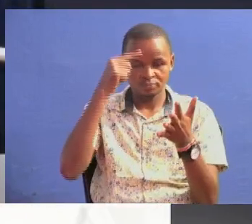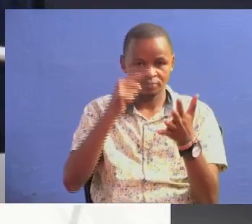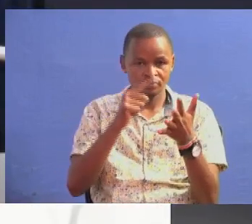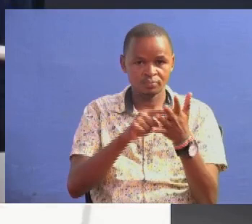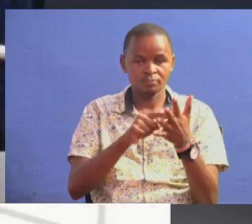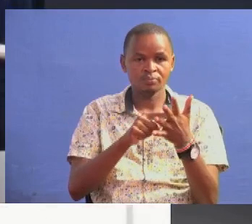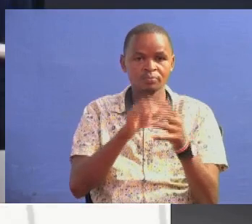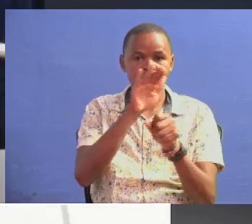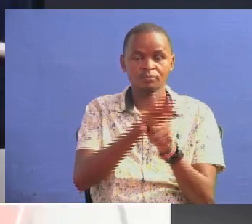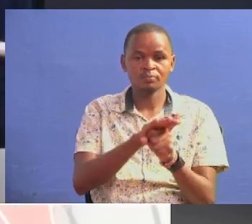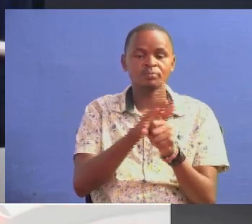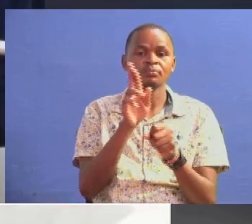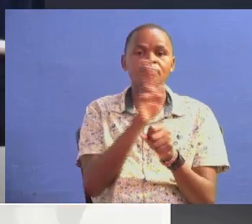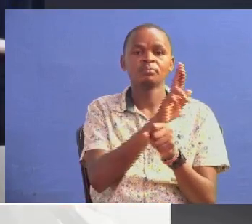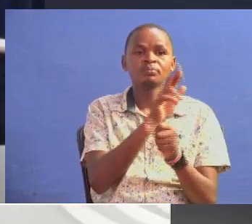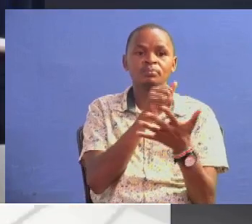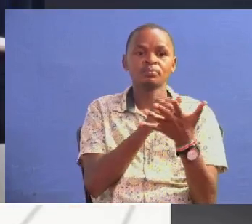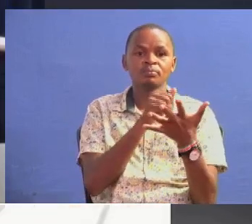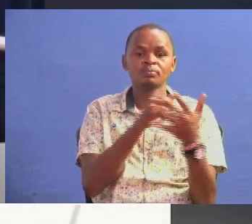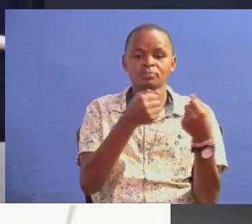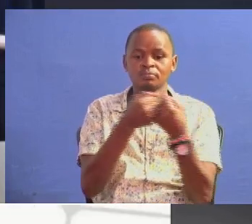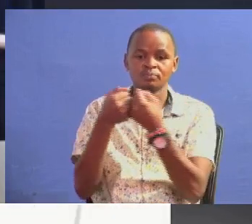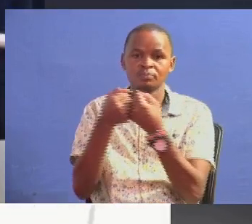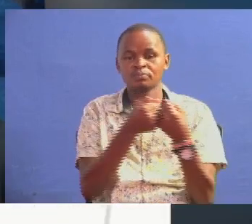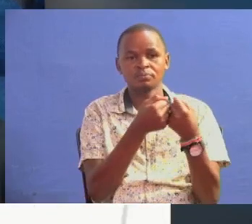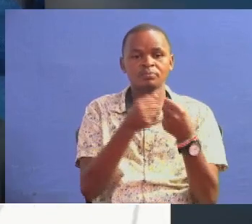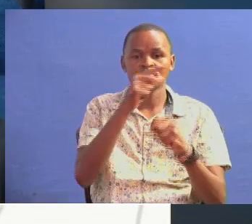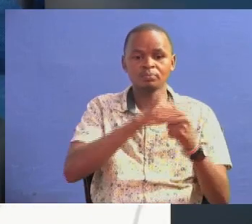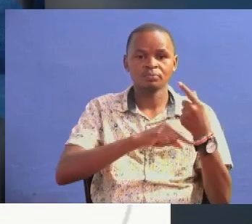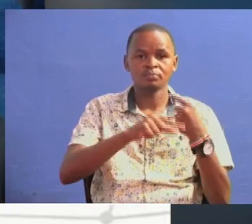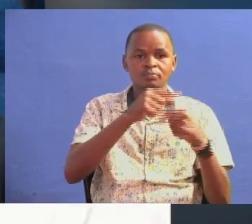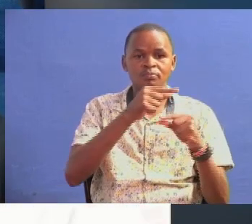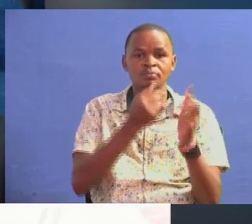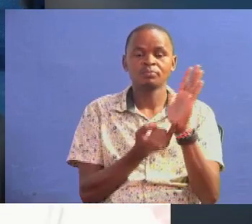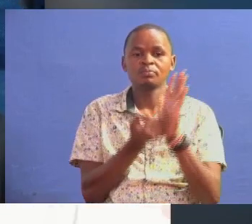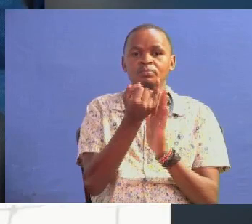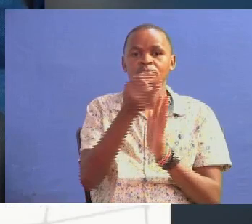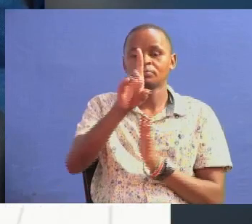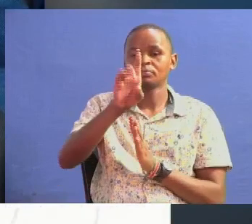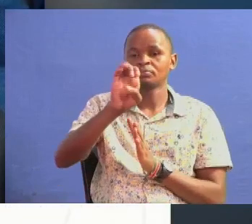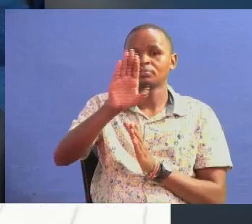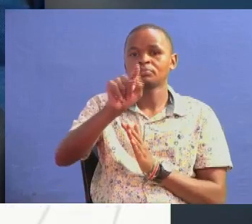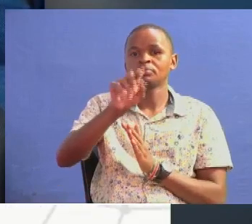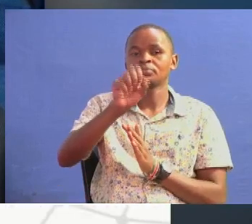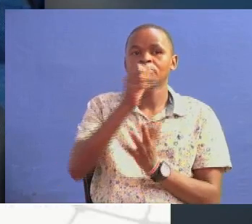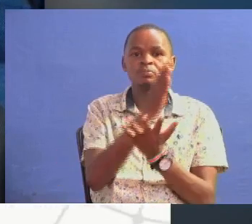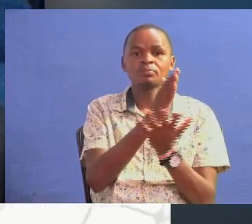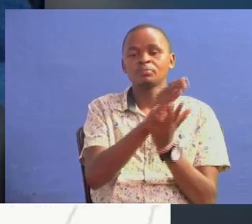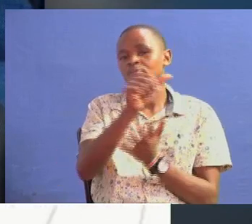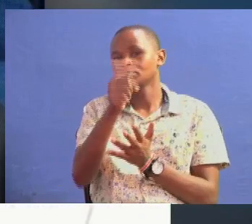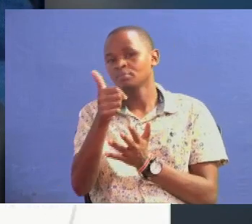significant pressure points and risks, including challenges in revenue generation, escalation in debt service costs, among